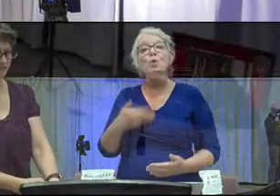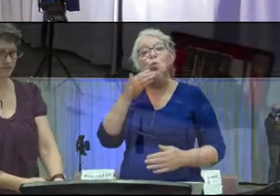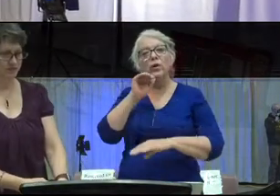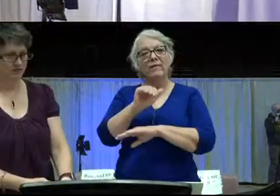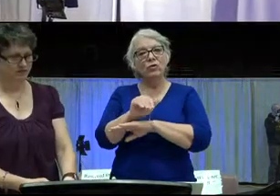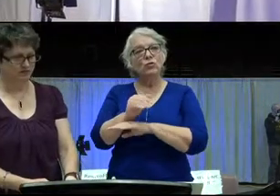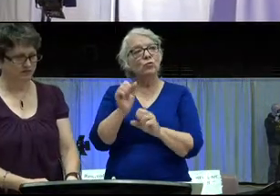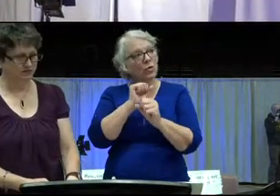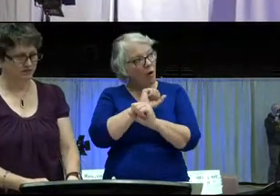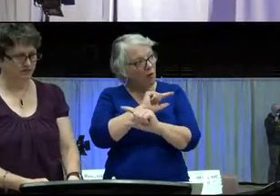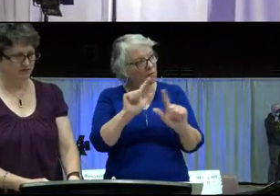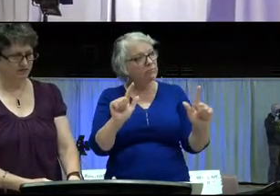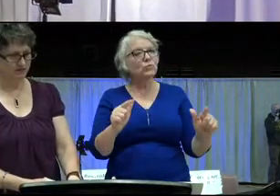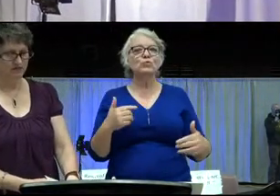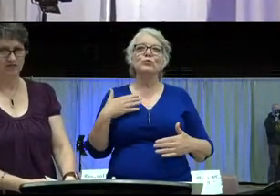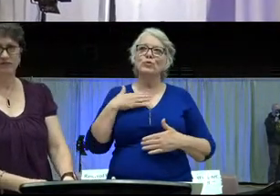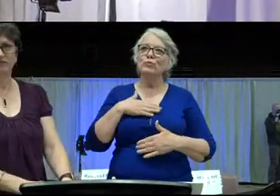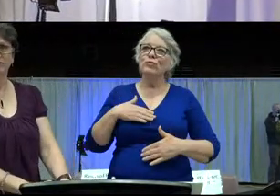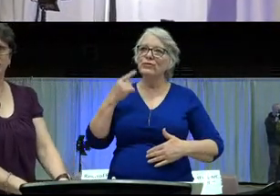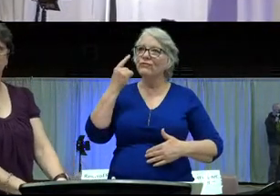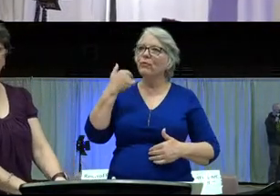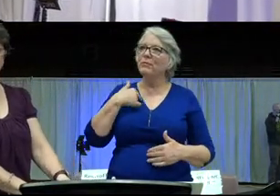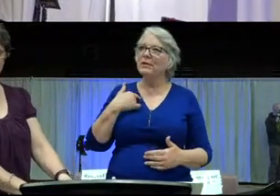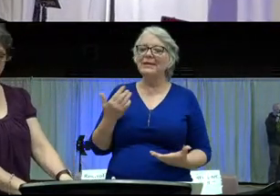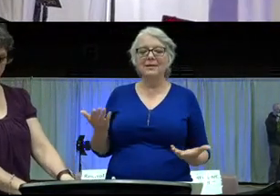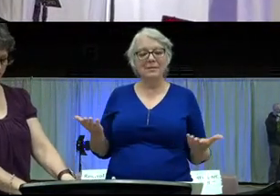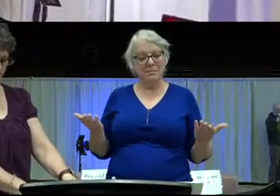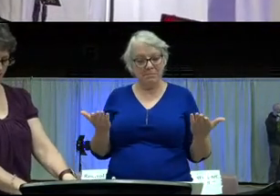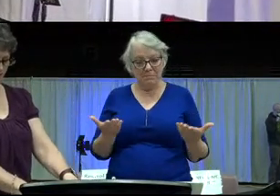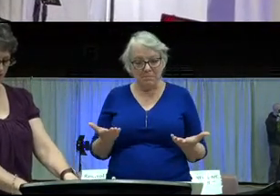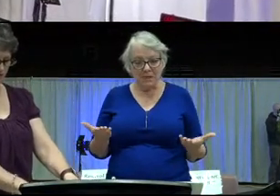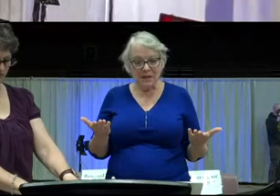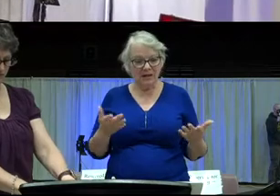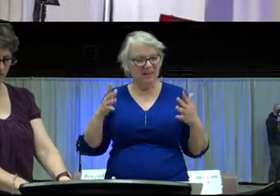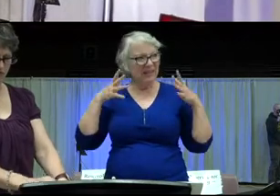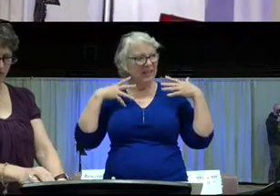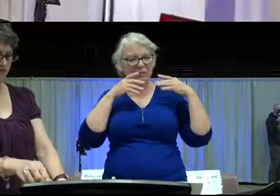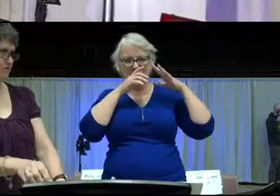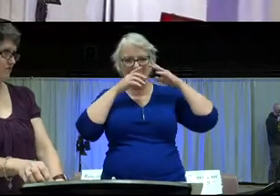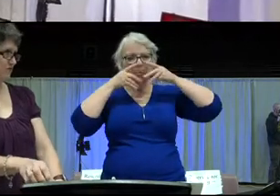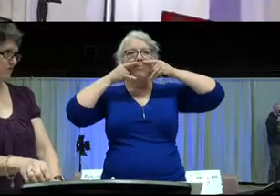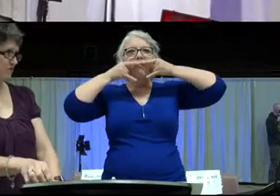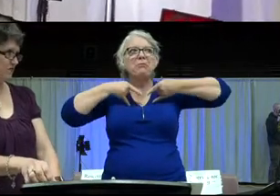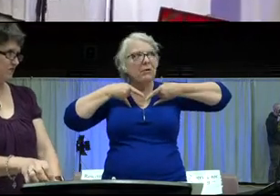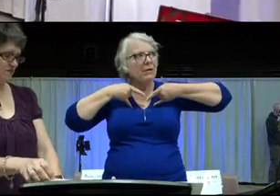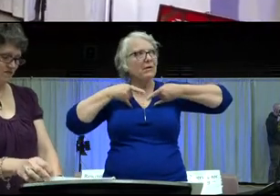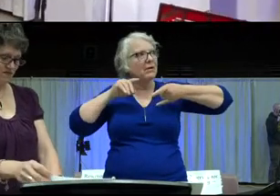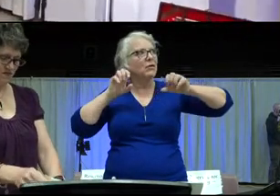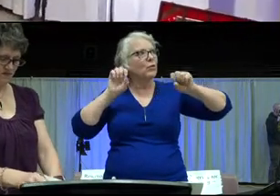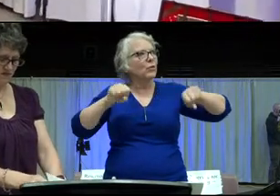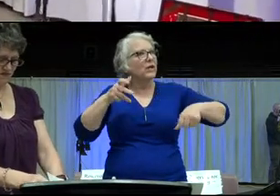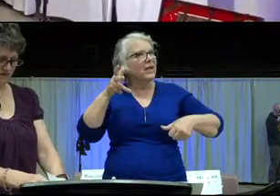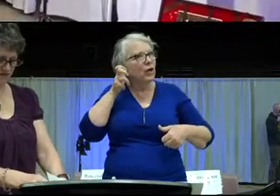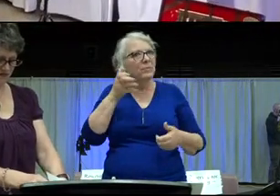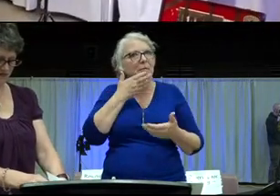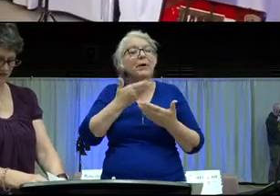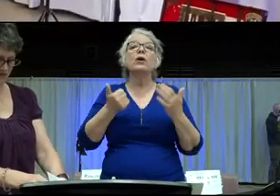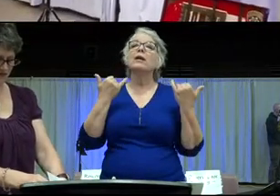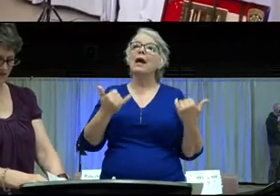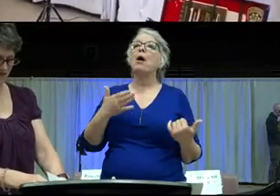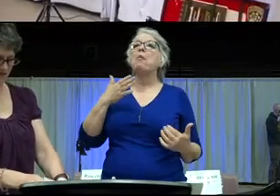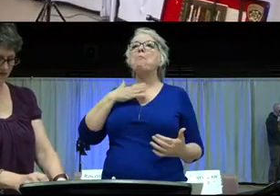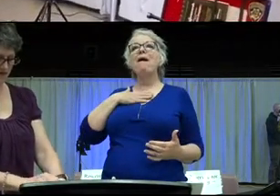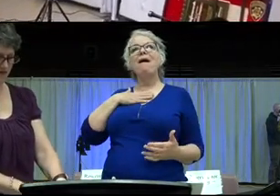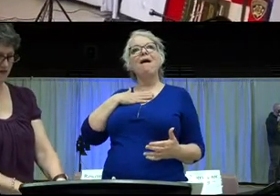Good afternoon, everyone. What a pleasure for me to be here. I'm going to take that off so you can hear me better. It is now